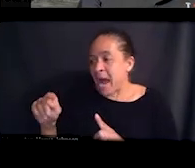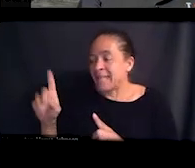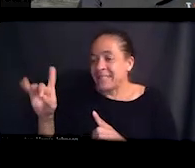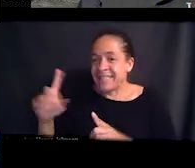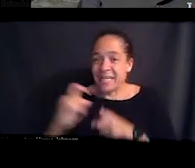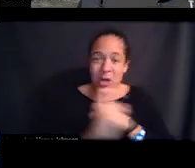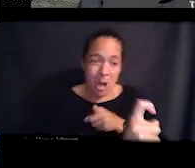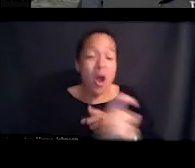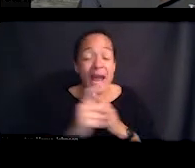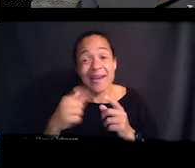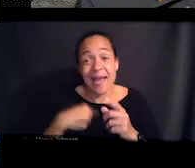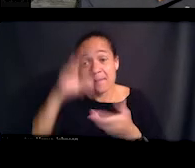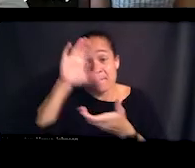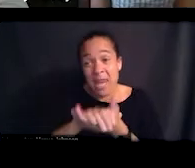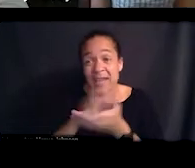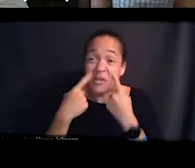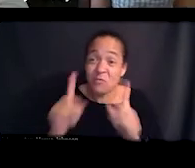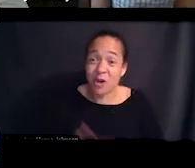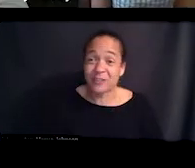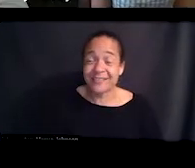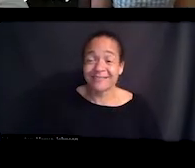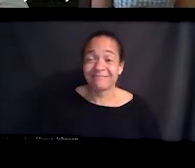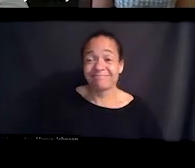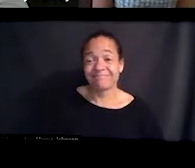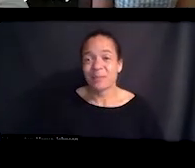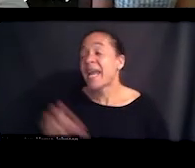worked. Yeah, thank you. It was such a big help.